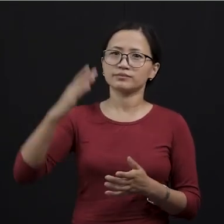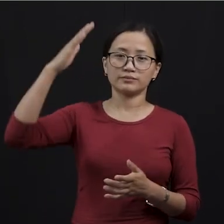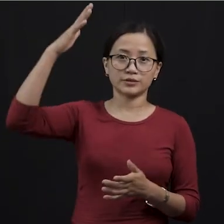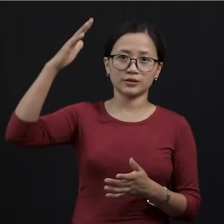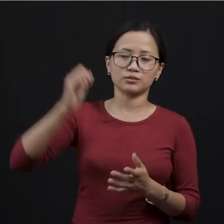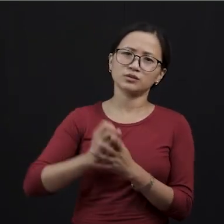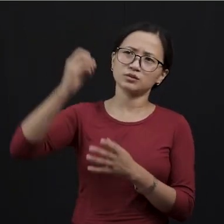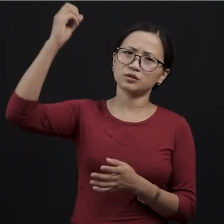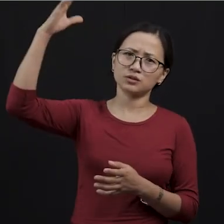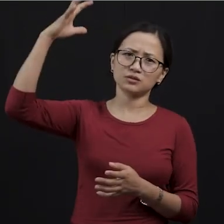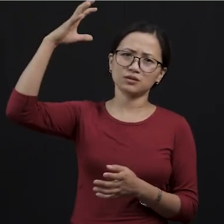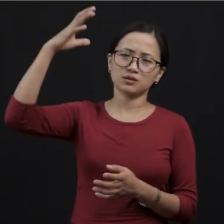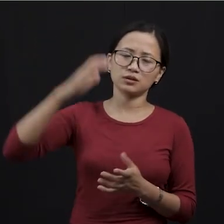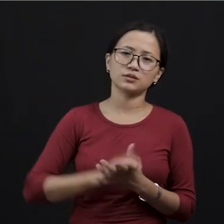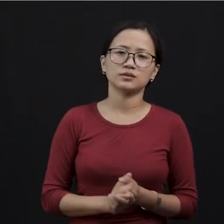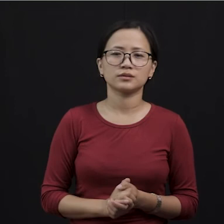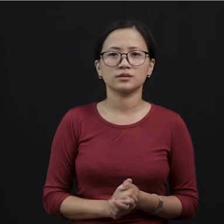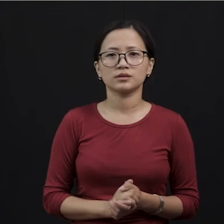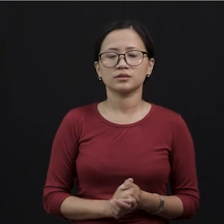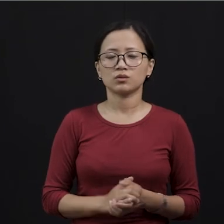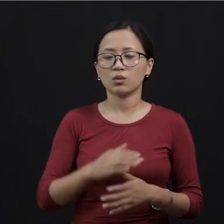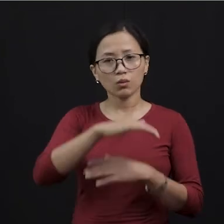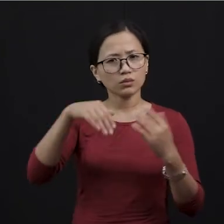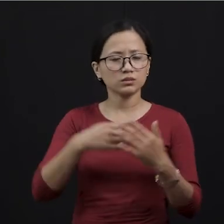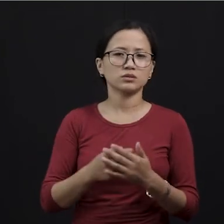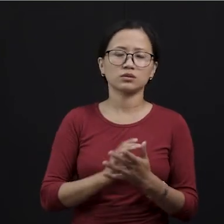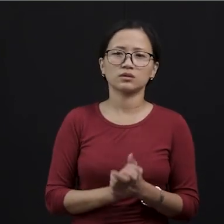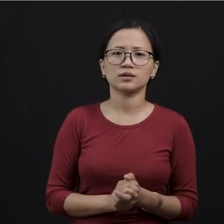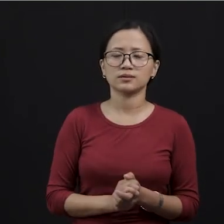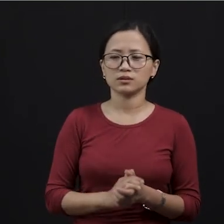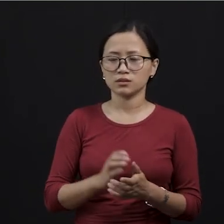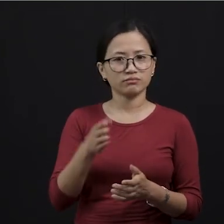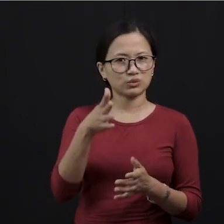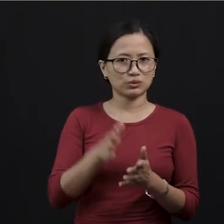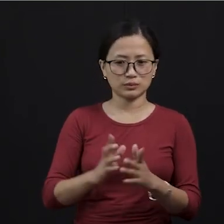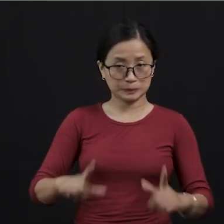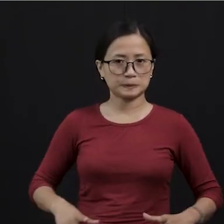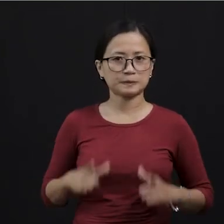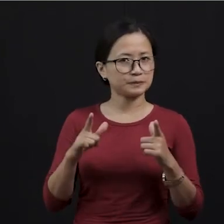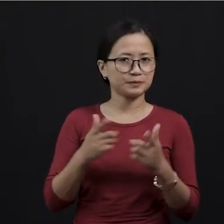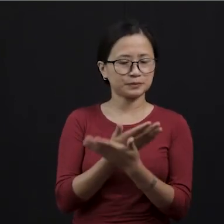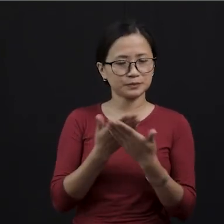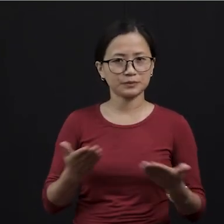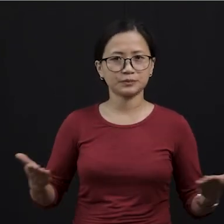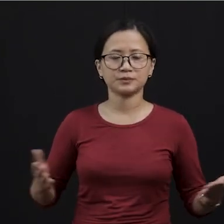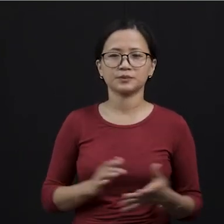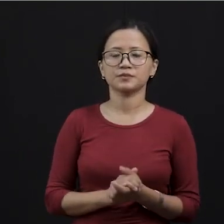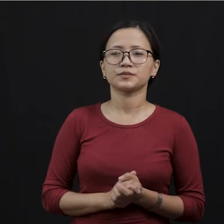temperature, the sunlight, all these are non-living. Yes or no? The rocks, the sand,